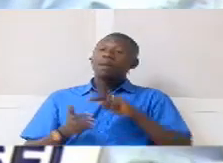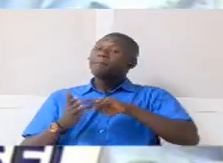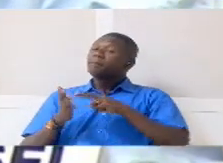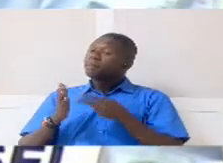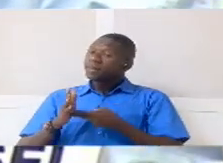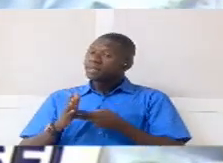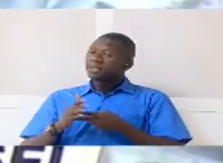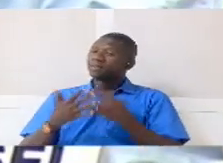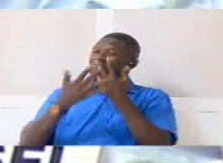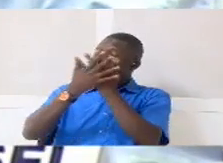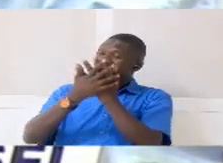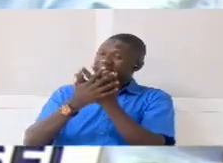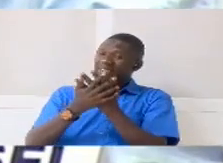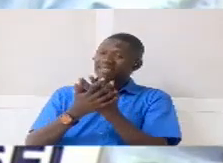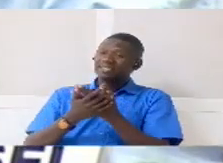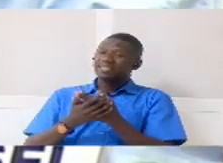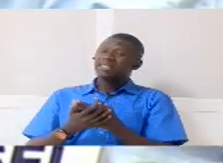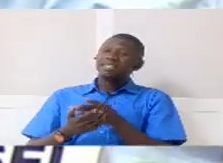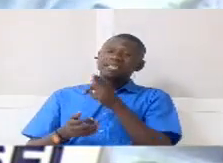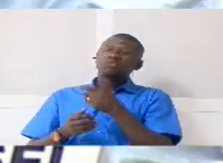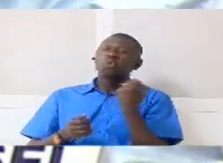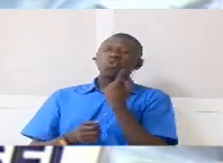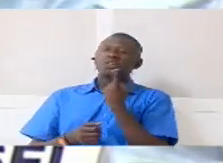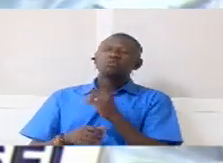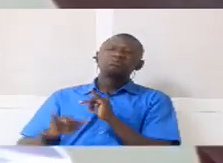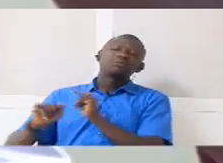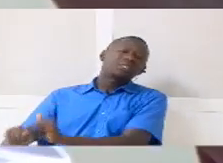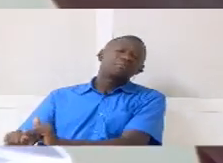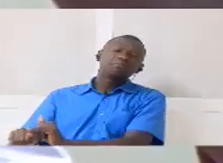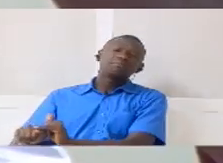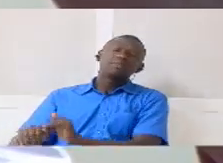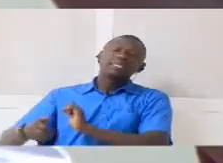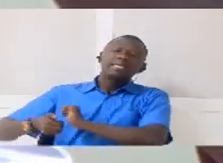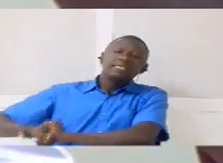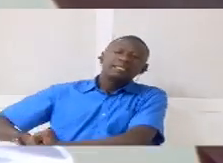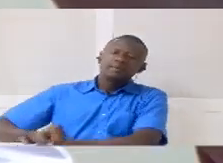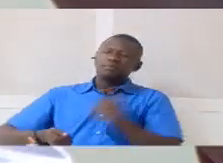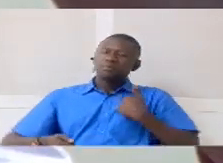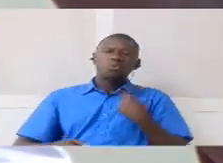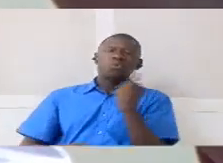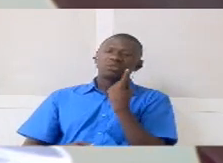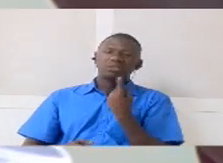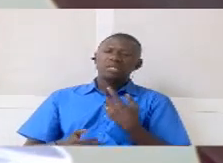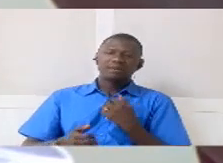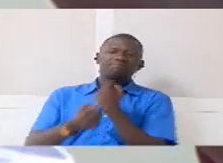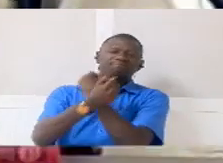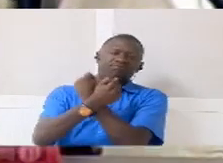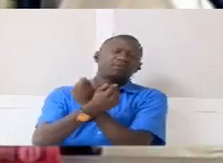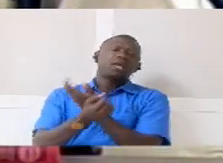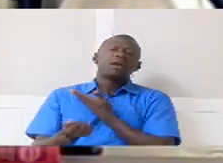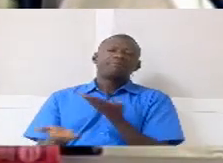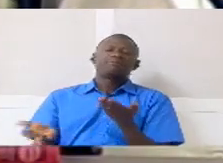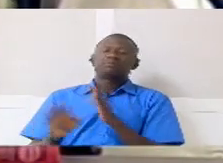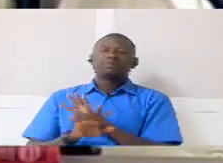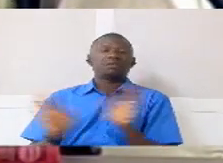keep people who are sentenced to prison. Munta o tembo kaso keta nyineti dron ni men kitindi